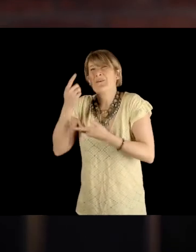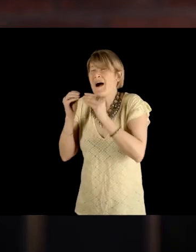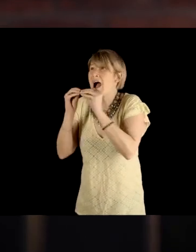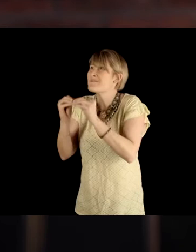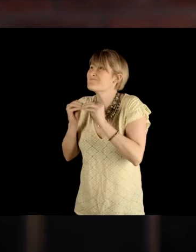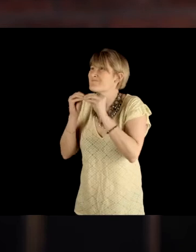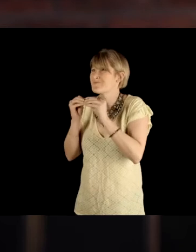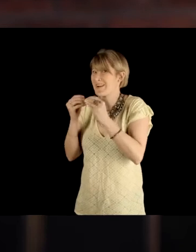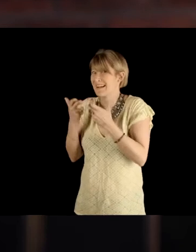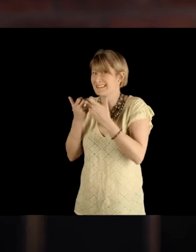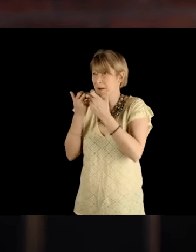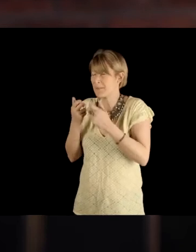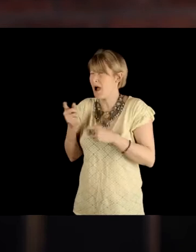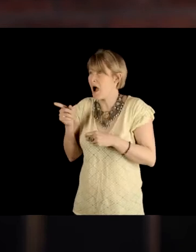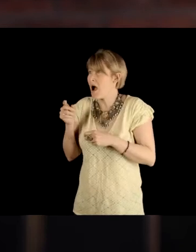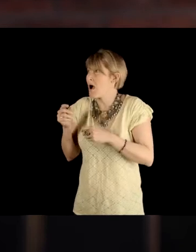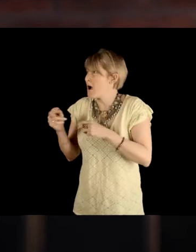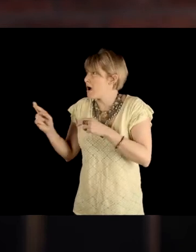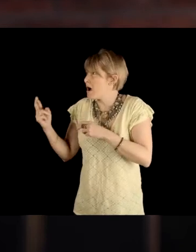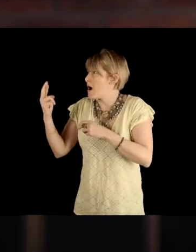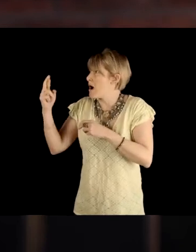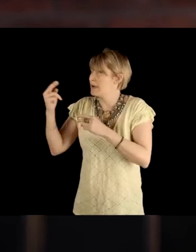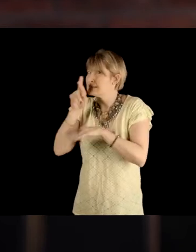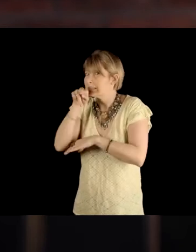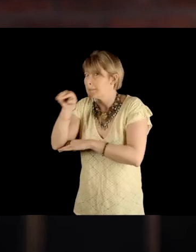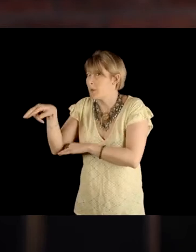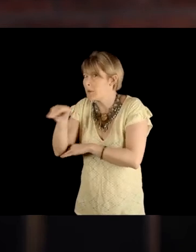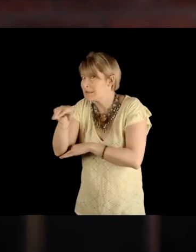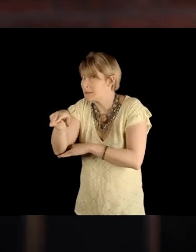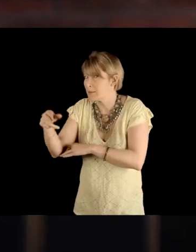Sit down quietly in some nice cozy corner in your house